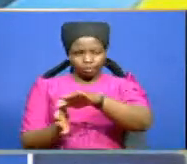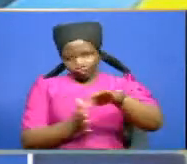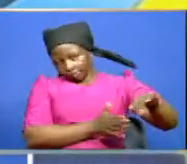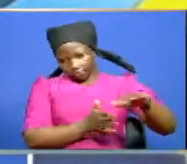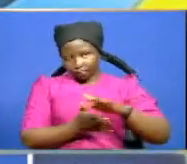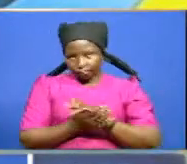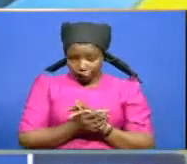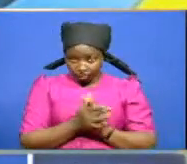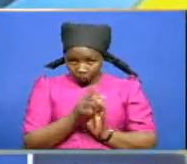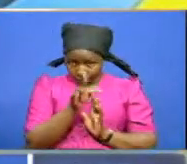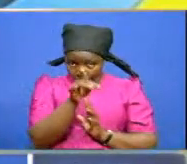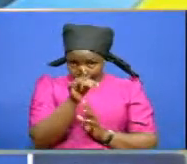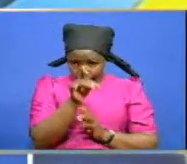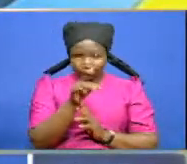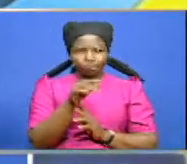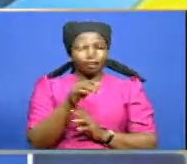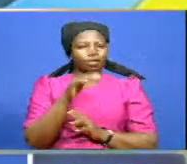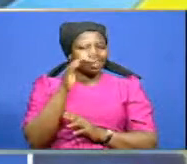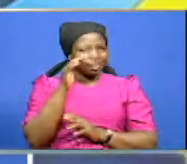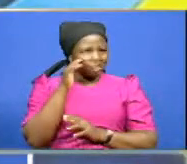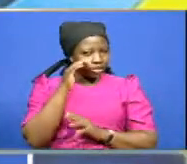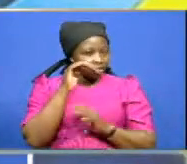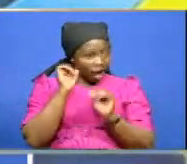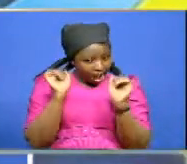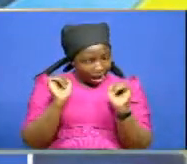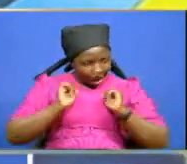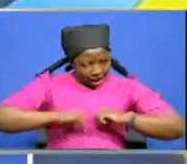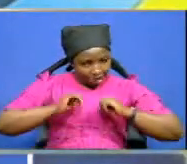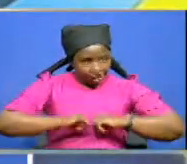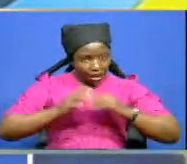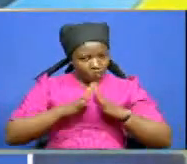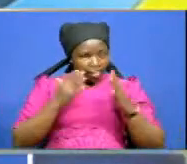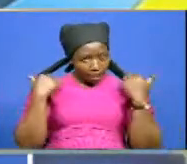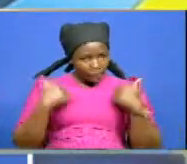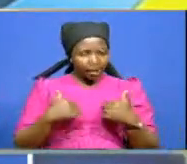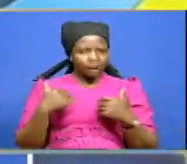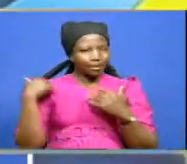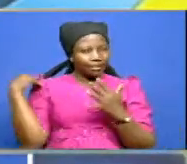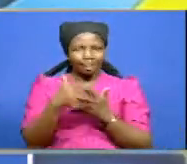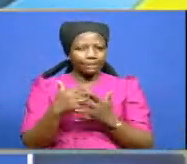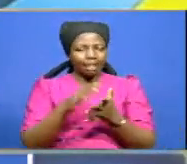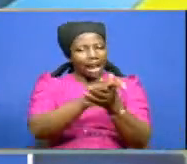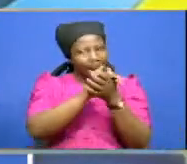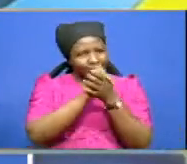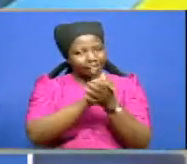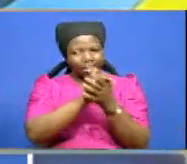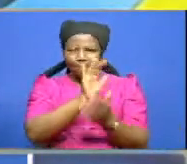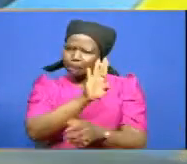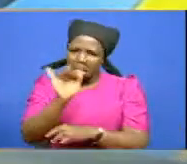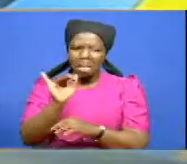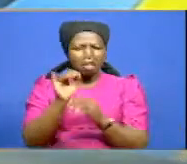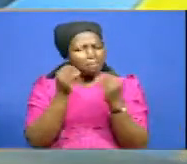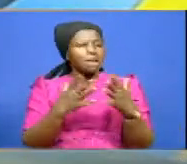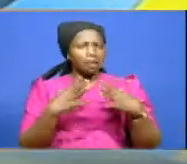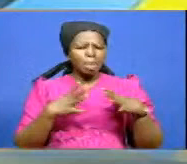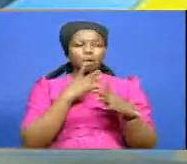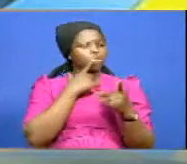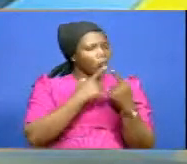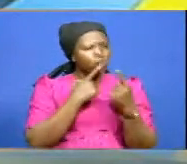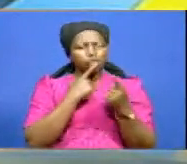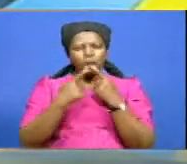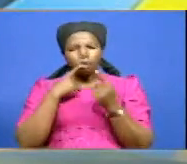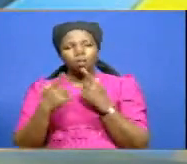Now, you will bear me witness, since the handshake and the BBI, a lot has been said, and the handshake gave